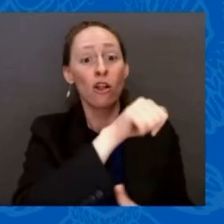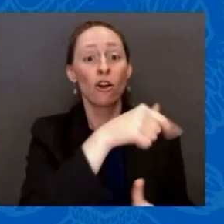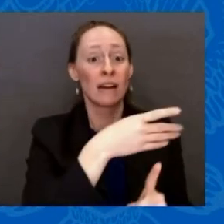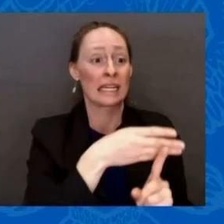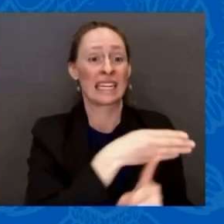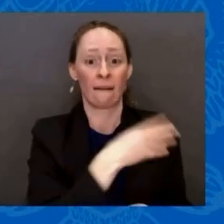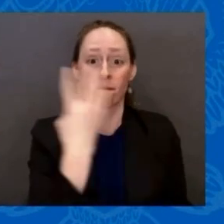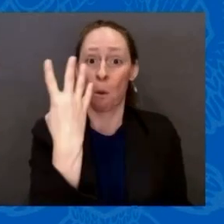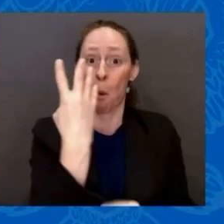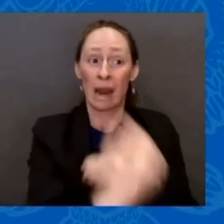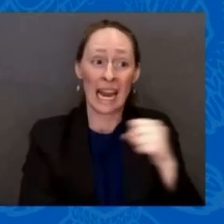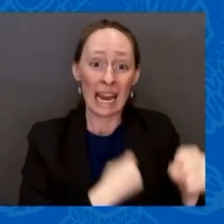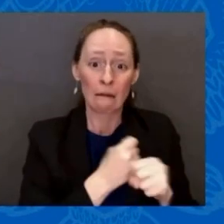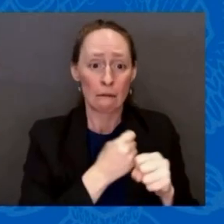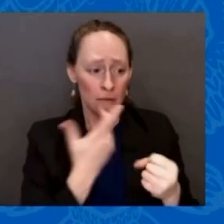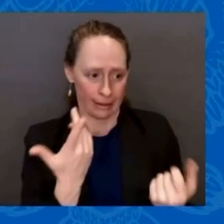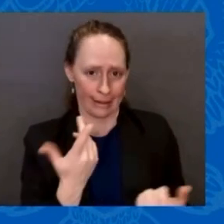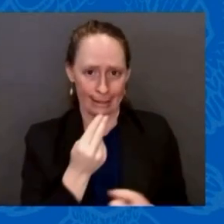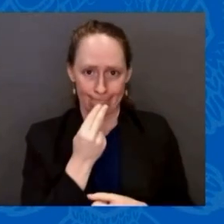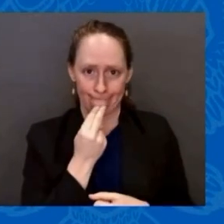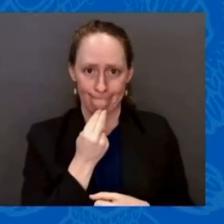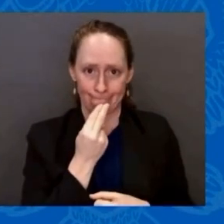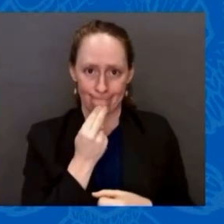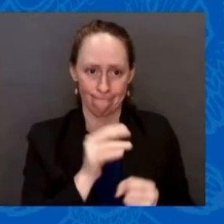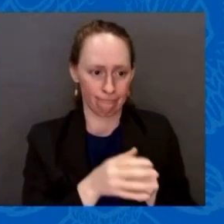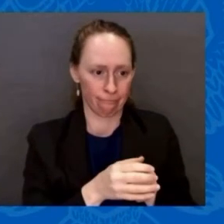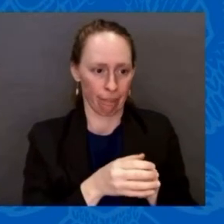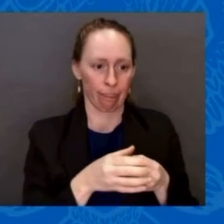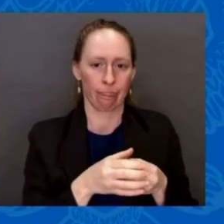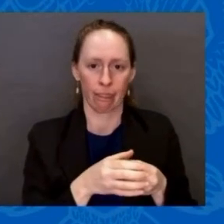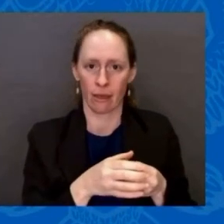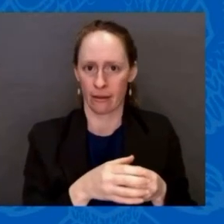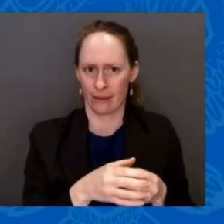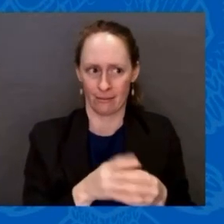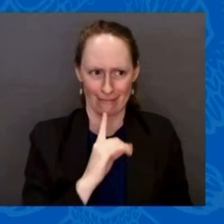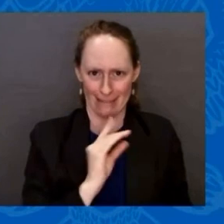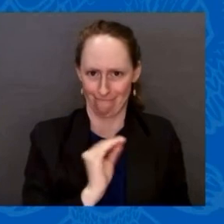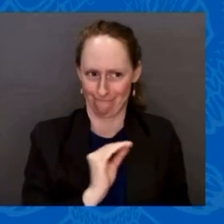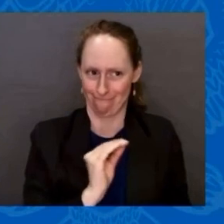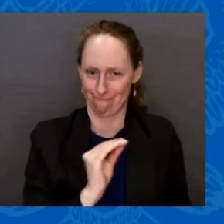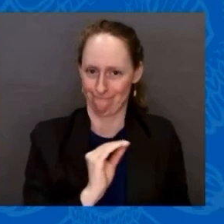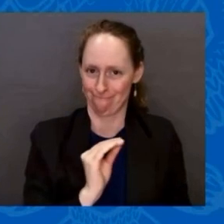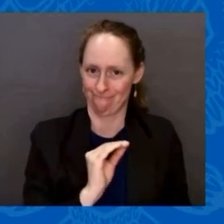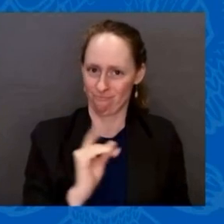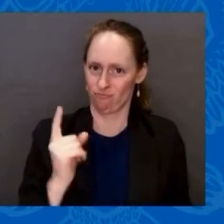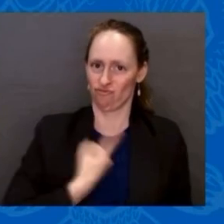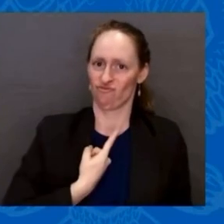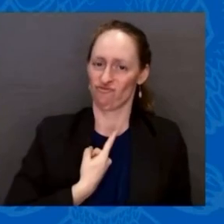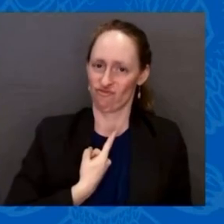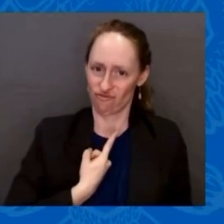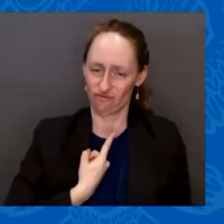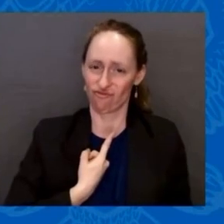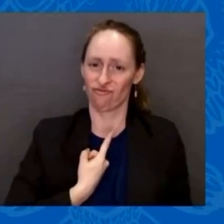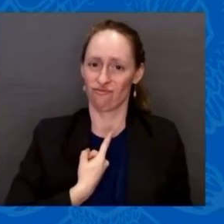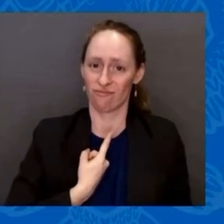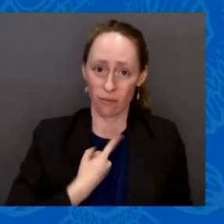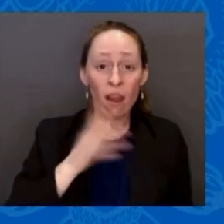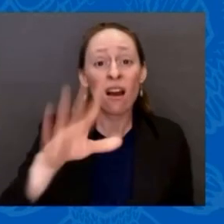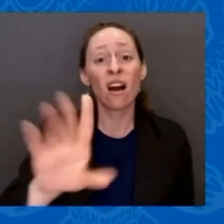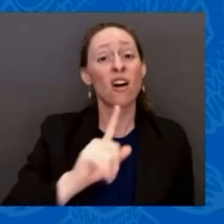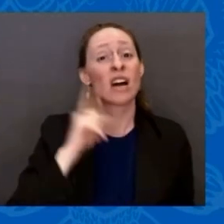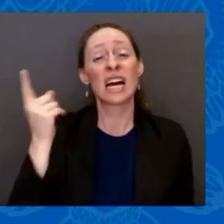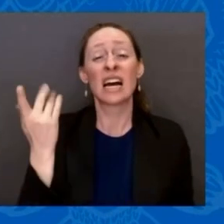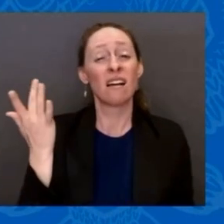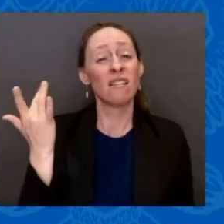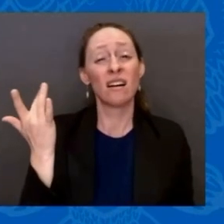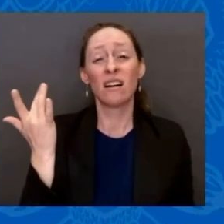That's Bidenomics in action. Bidenomics is about building an economy from the middle out and the bottom up, not the top down.